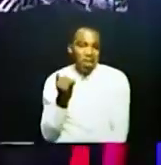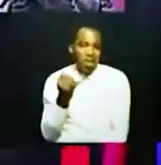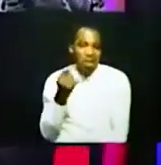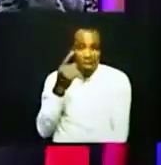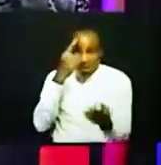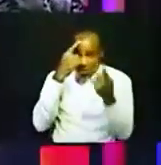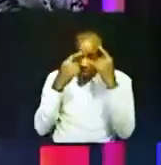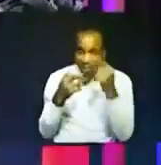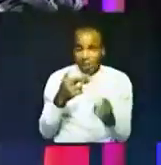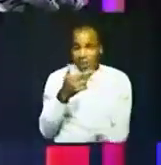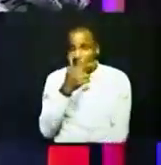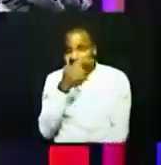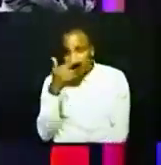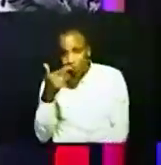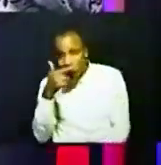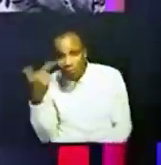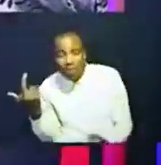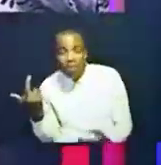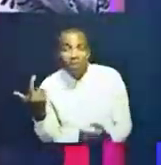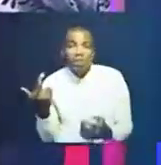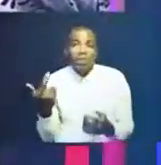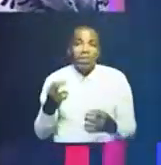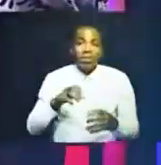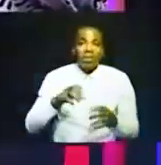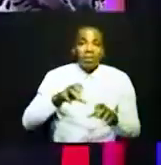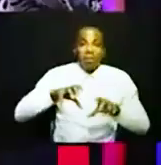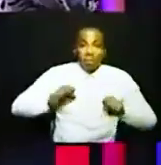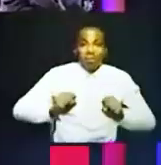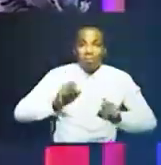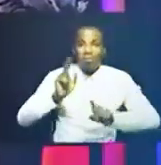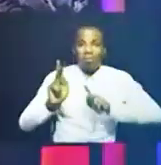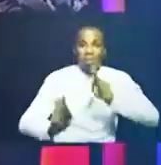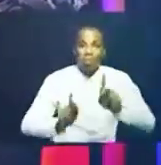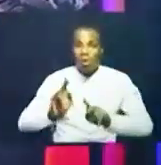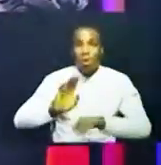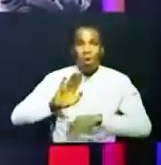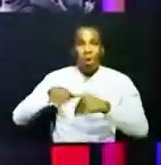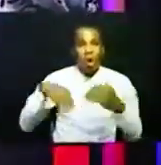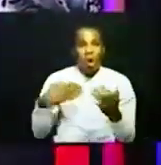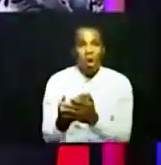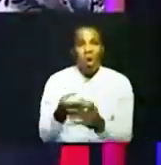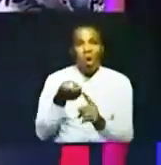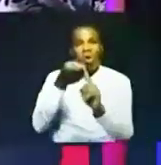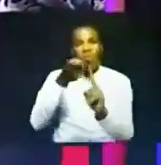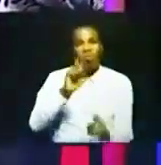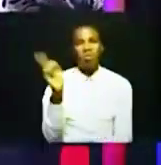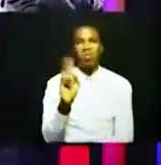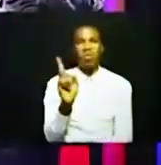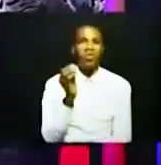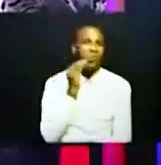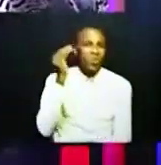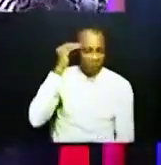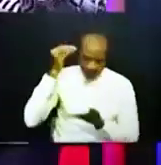armed robbers and the kidnappers we see and hear about, they all come from